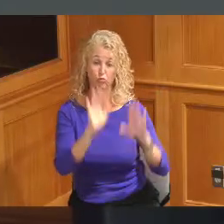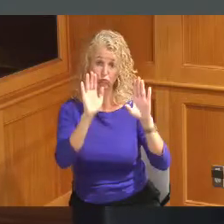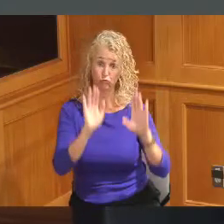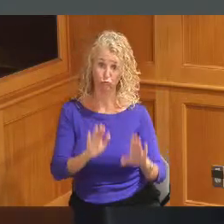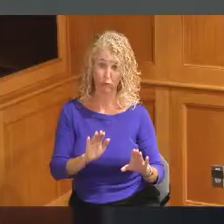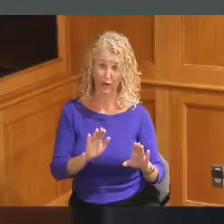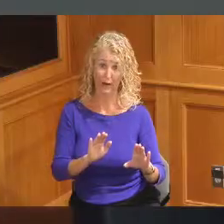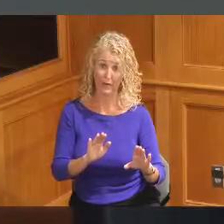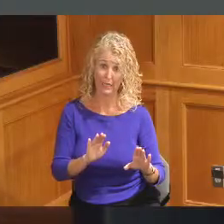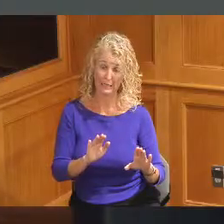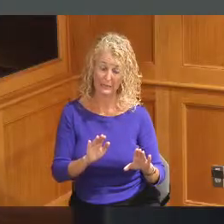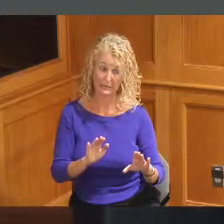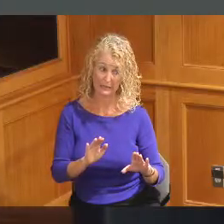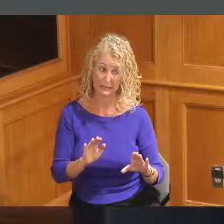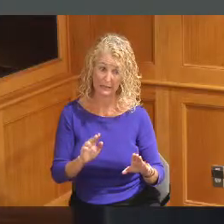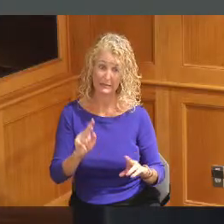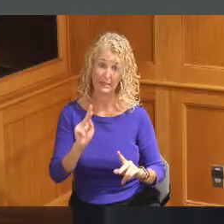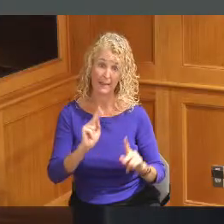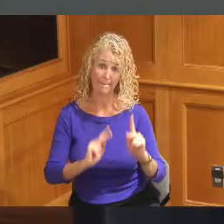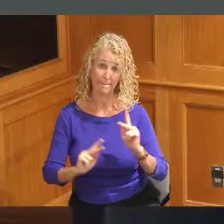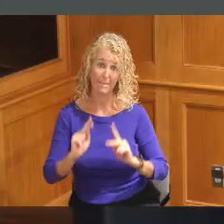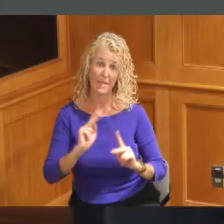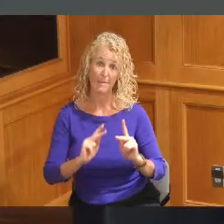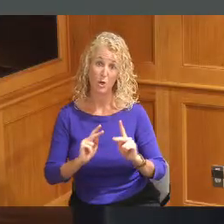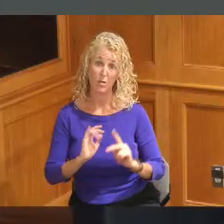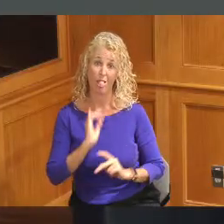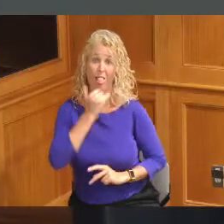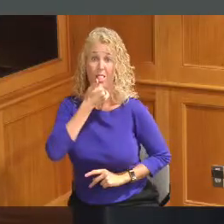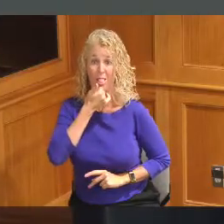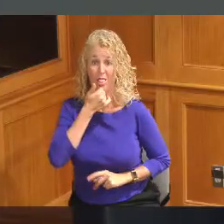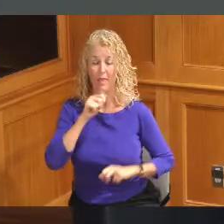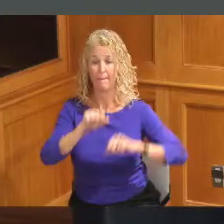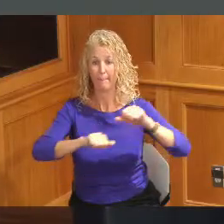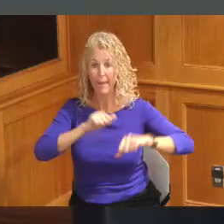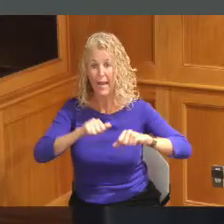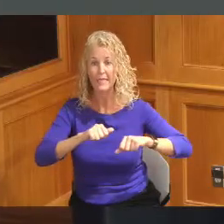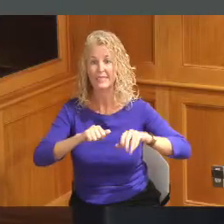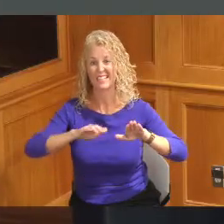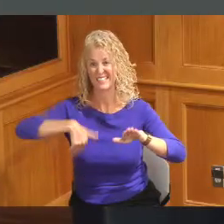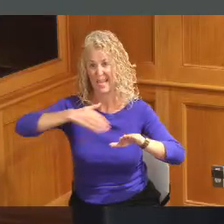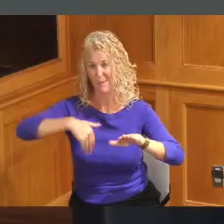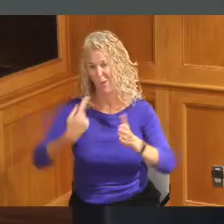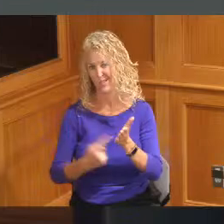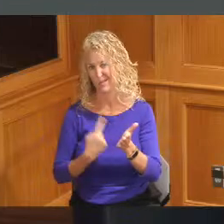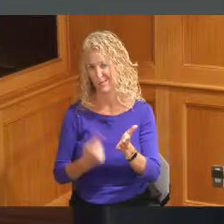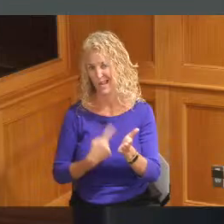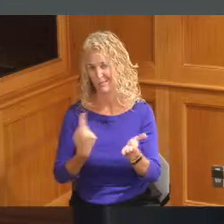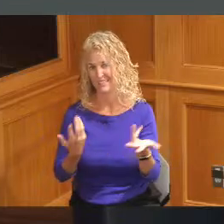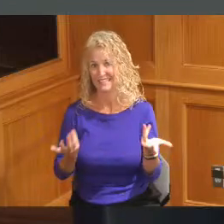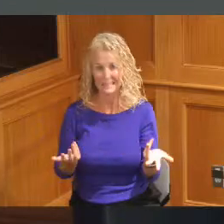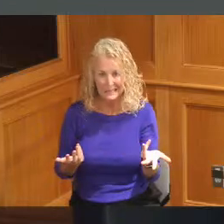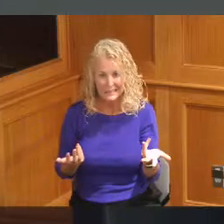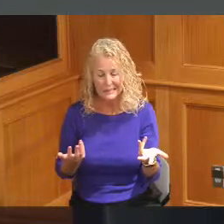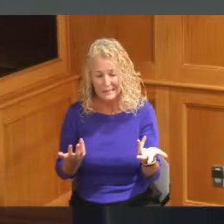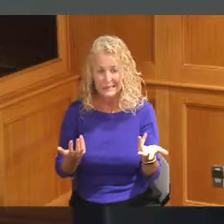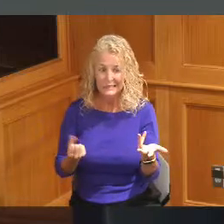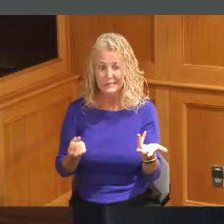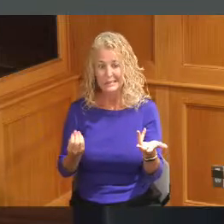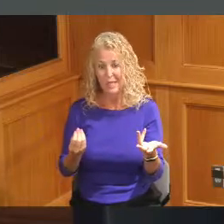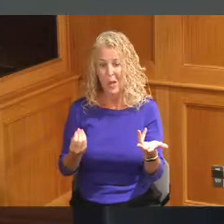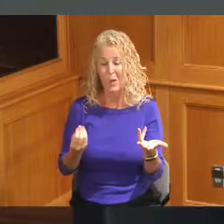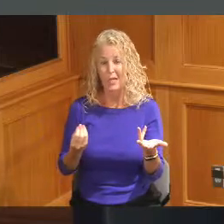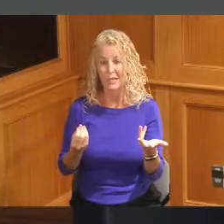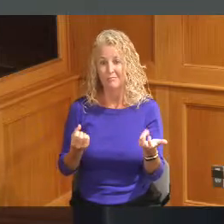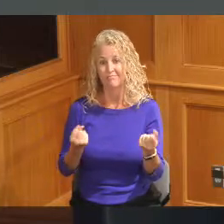that we have people that incorrectly operate bikes and skateboards there occasionally, as do